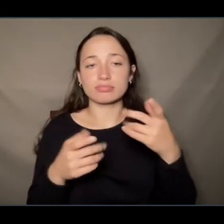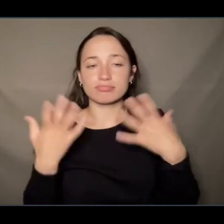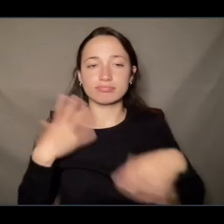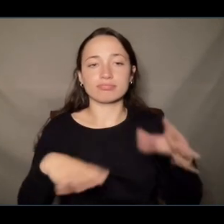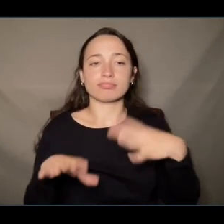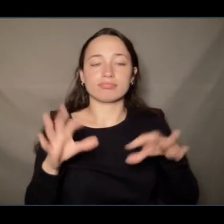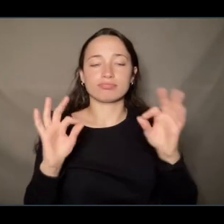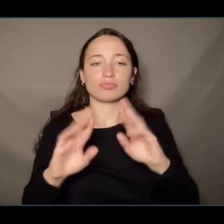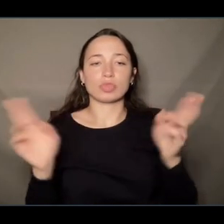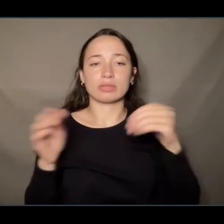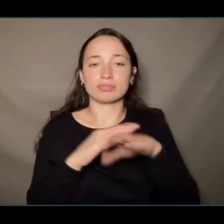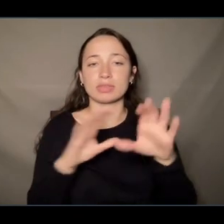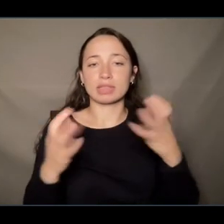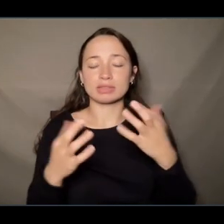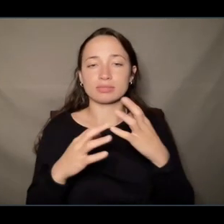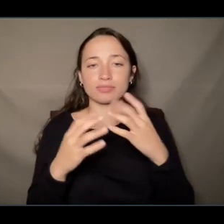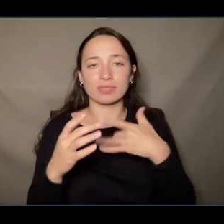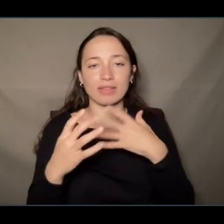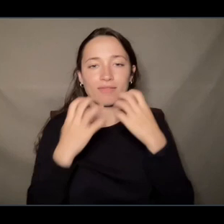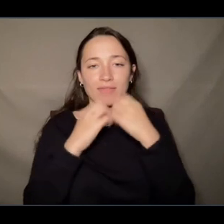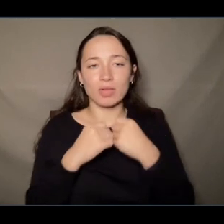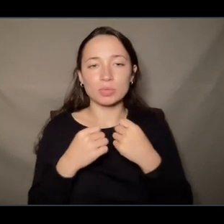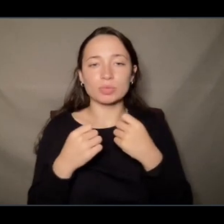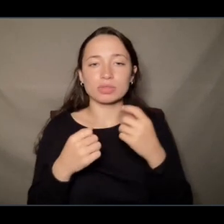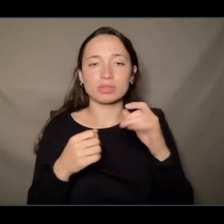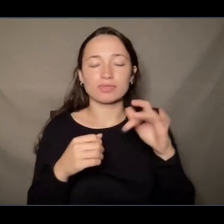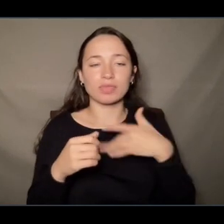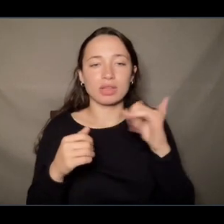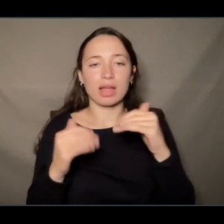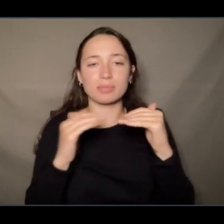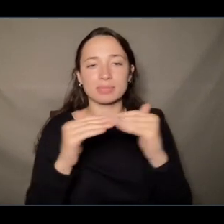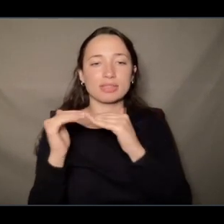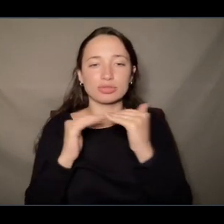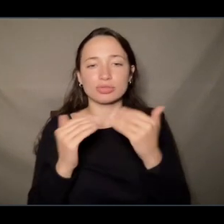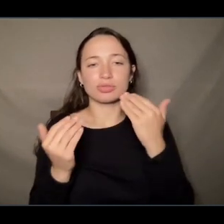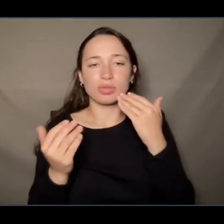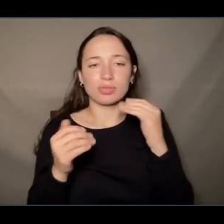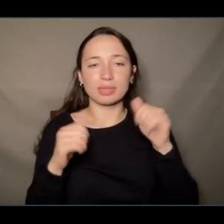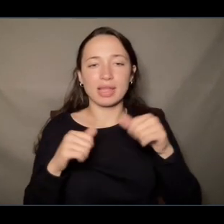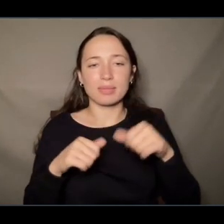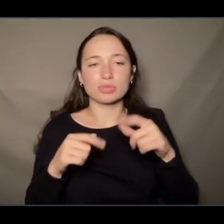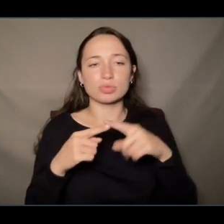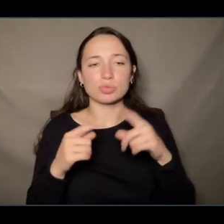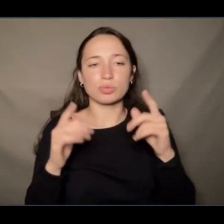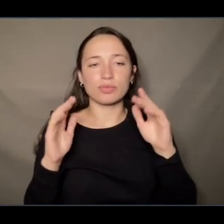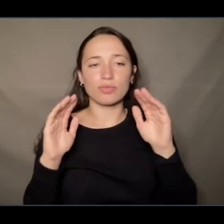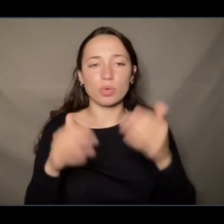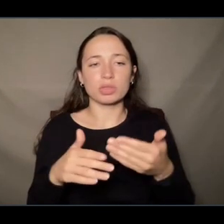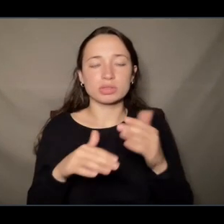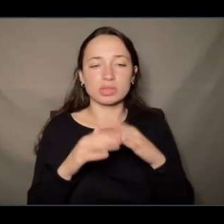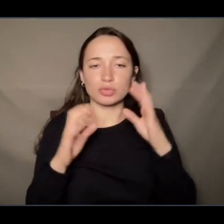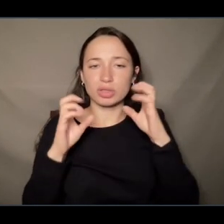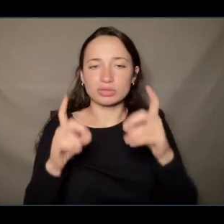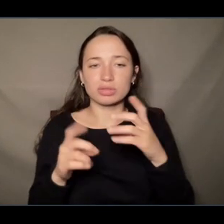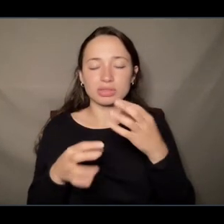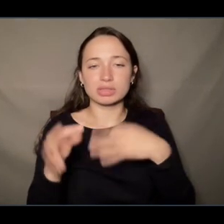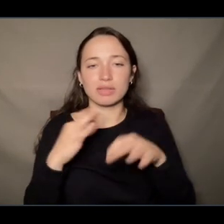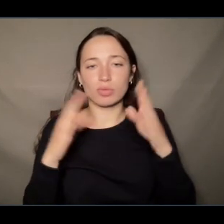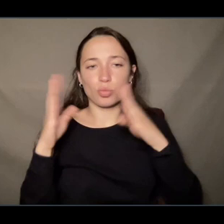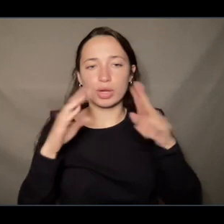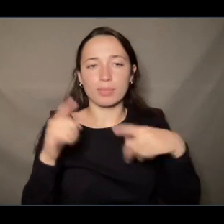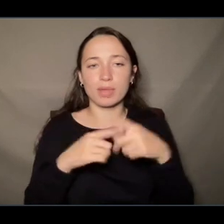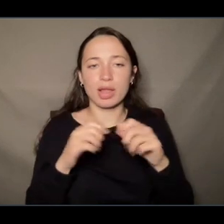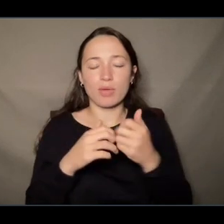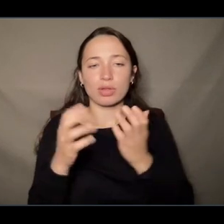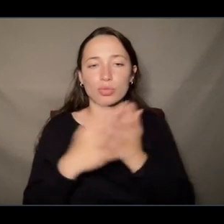in their classroom in 5 minutes, feeling valued, feeling like their peers, you know, and able to focus on their education rather than